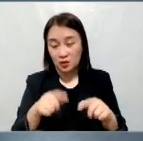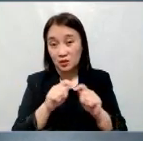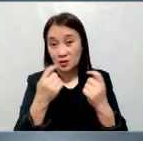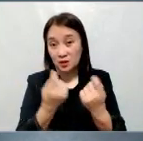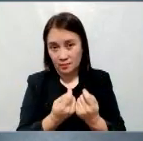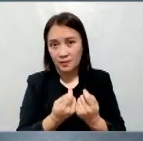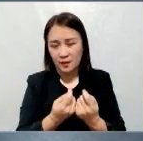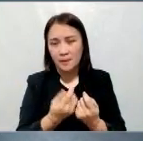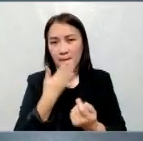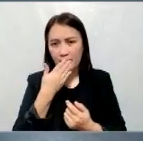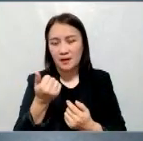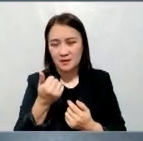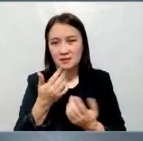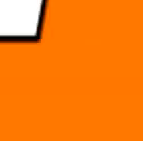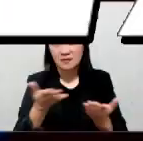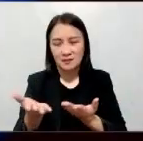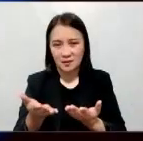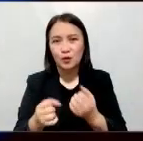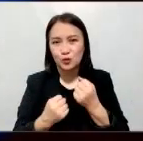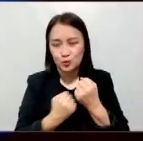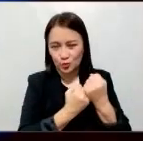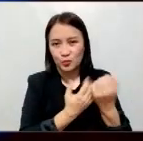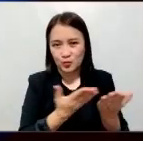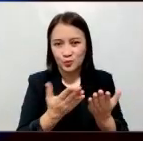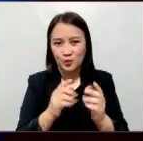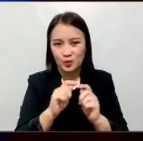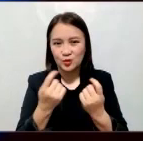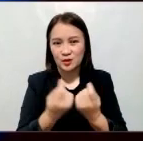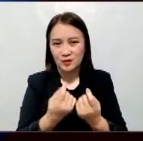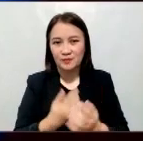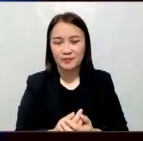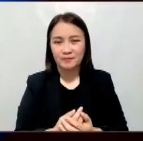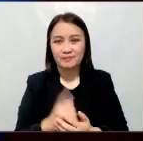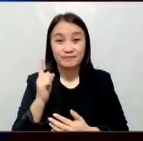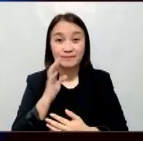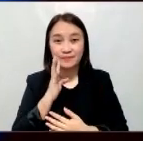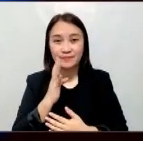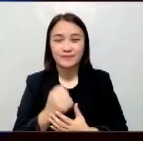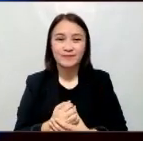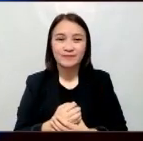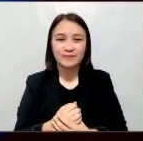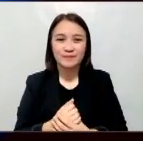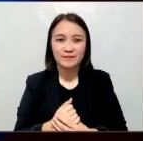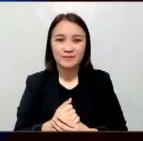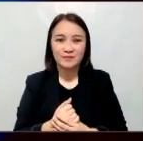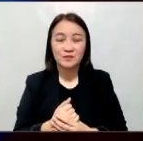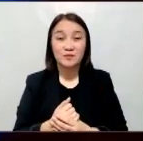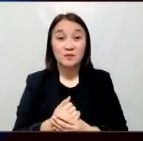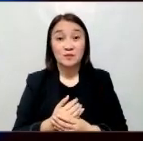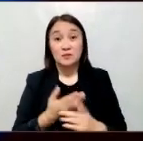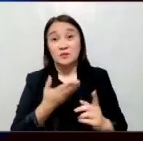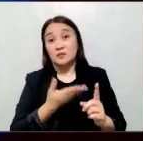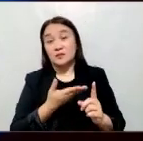para suportahan ang koponan. If you see the guy who was most affected as be